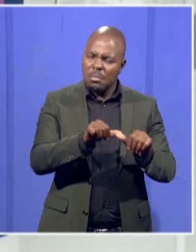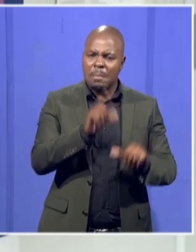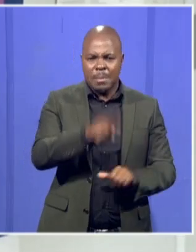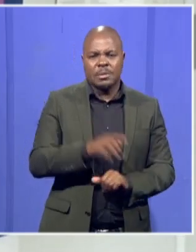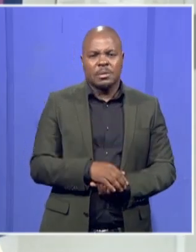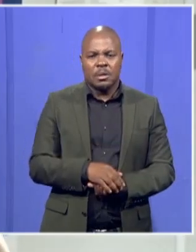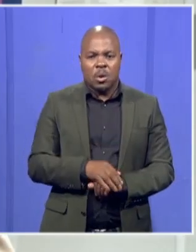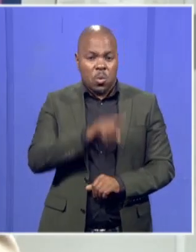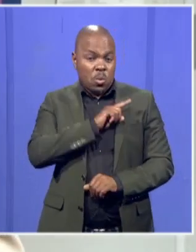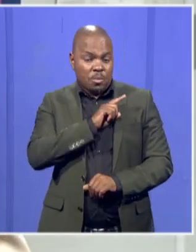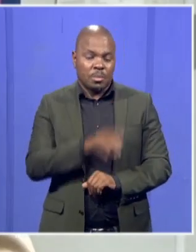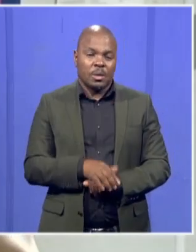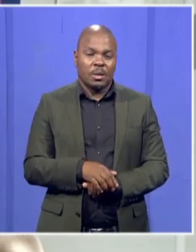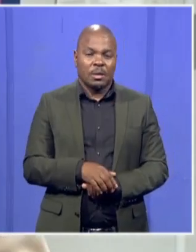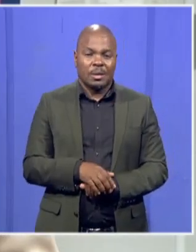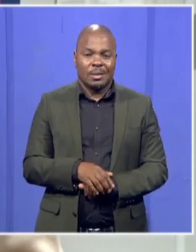plants,